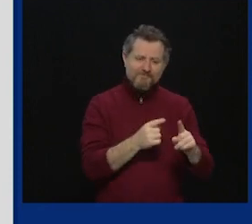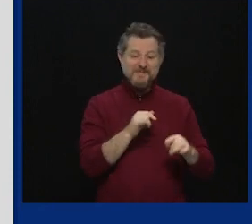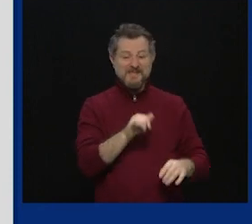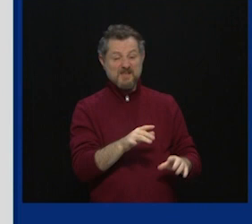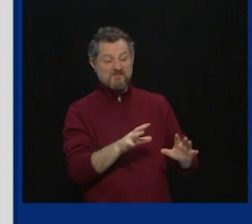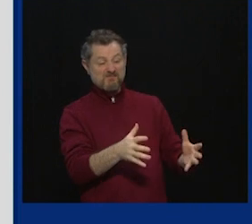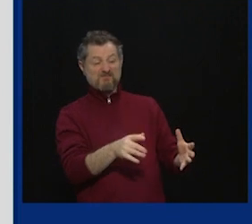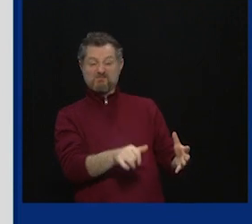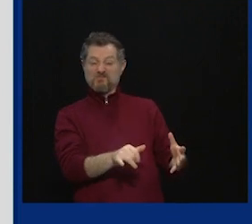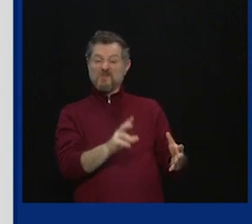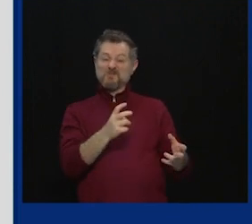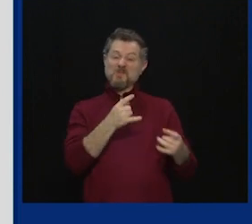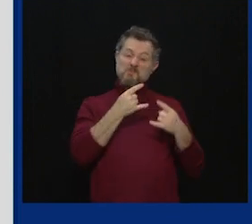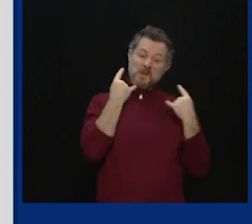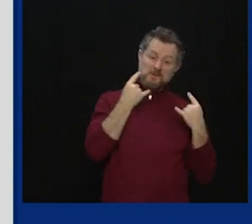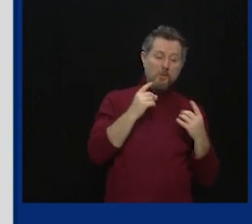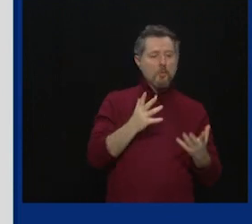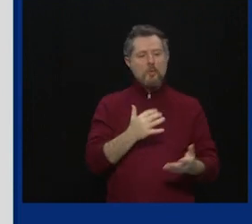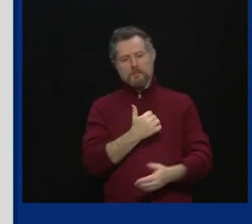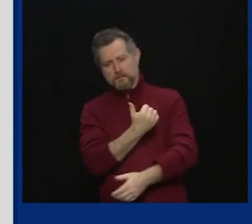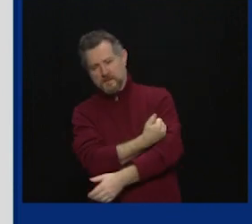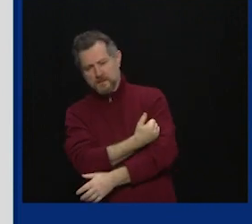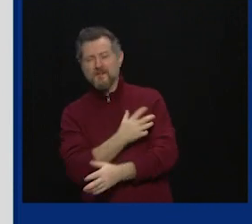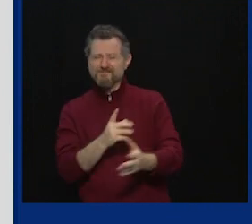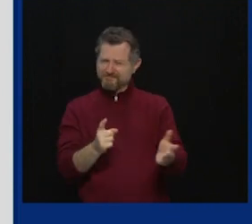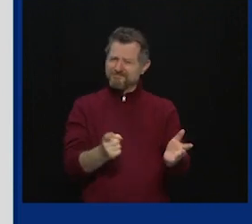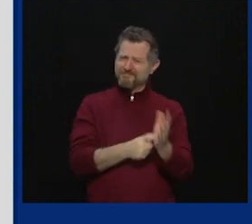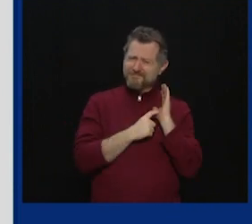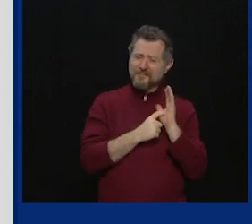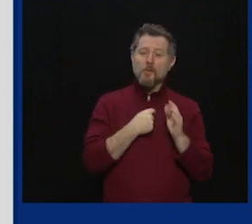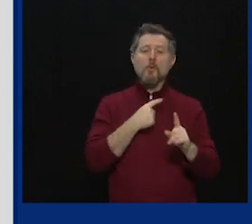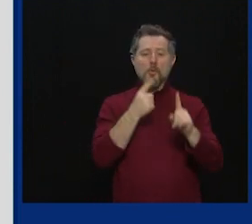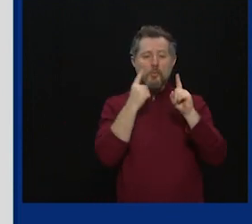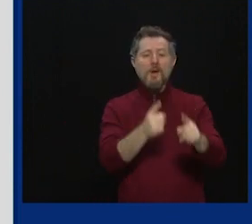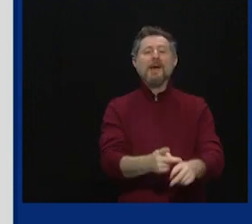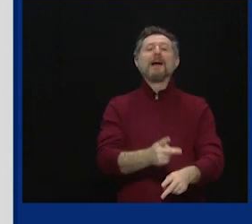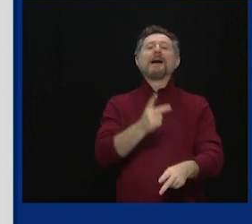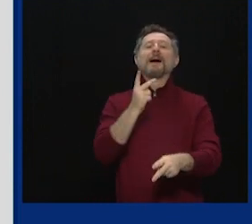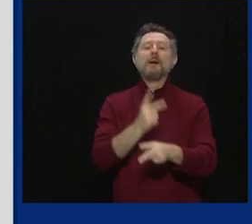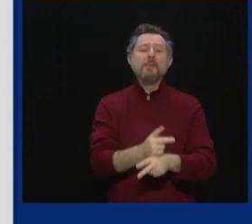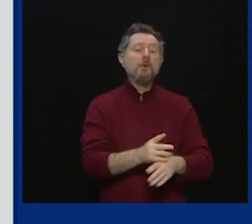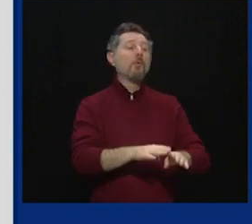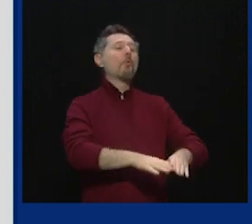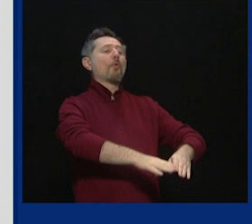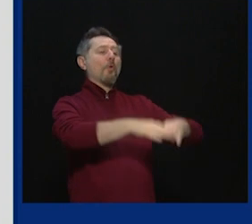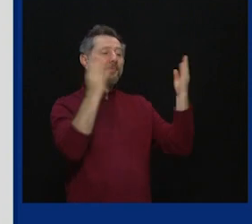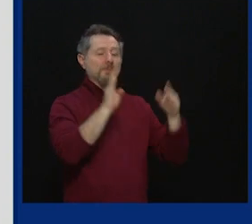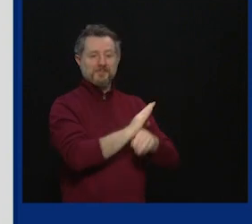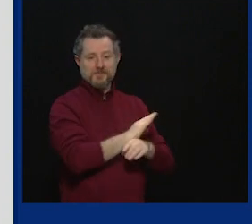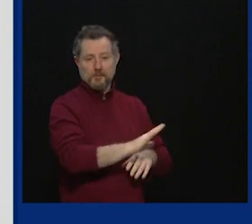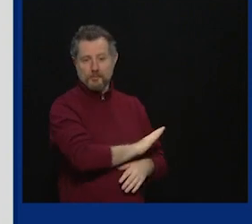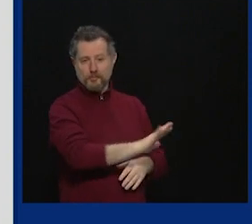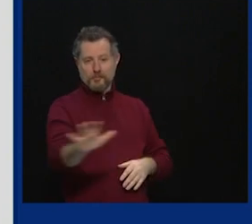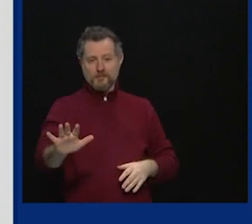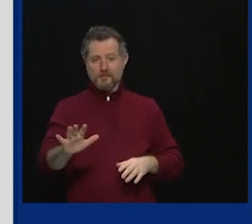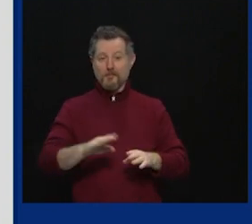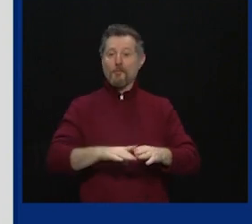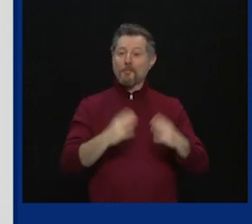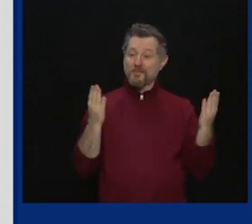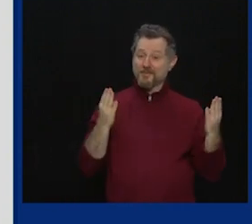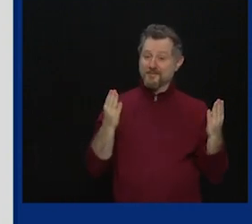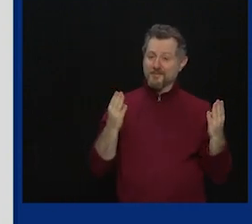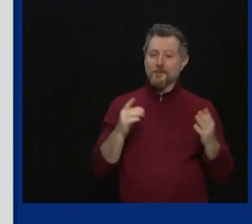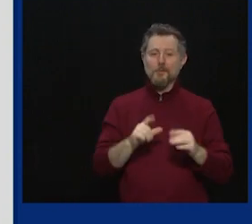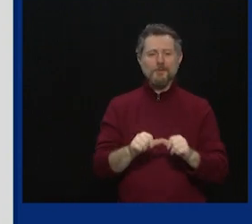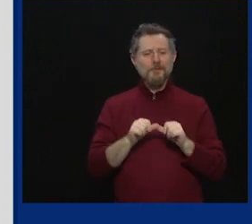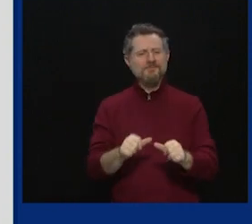mandate has been to keep you open, to keep your doors open so you can continue to resume what you